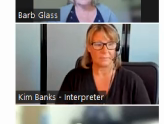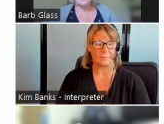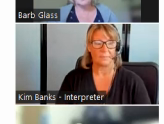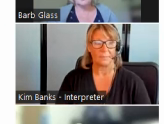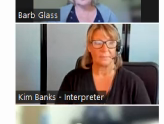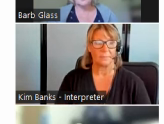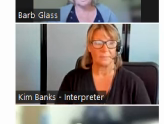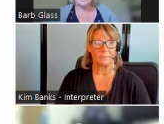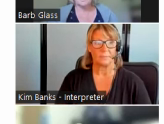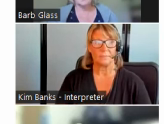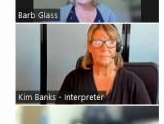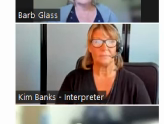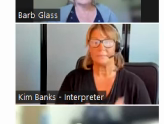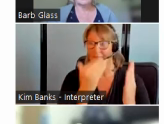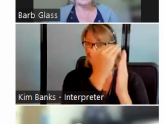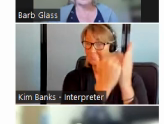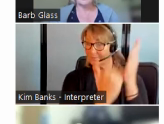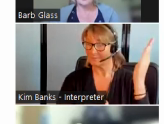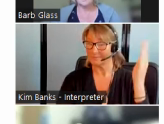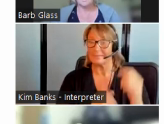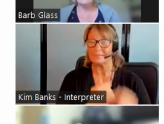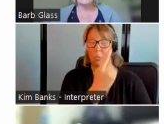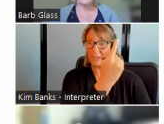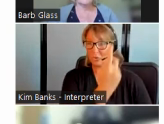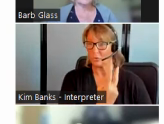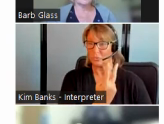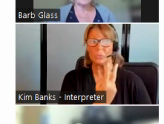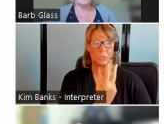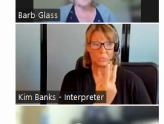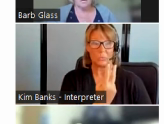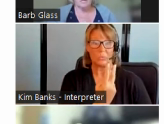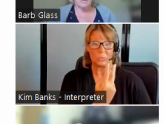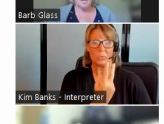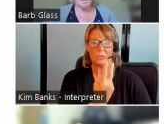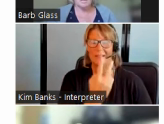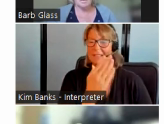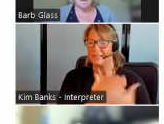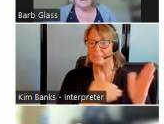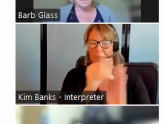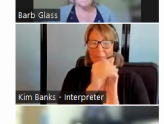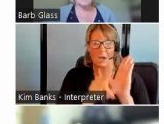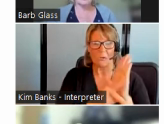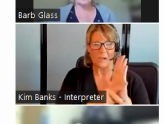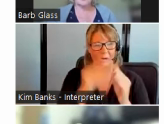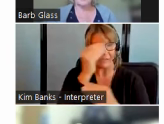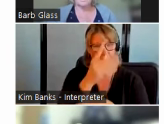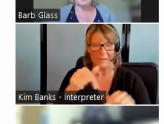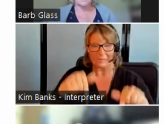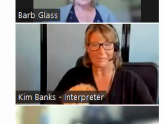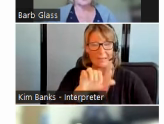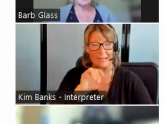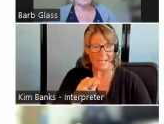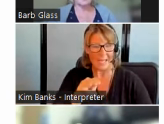So numbers 1 and 2 on our agenda today, just a little bit of background information about CaMS and some of